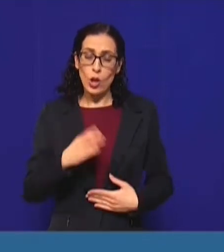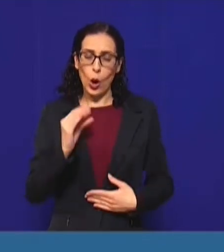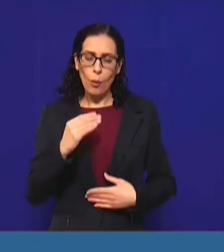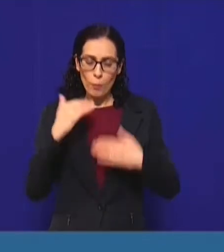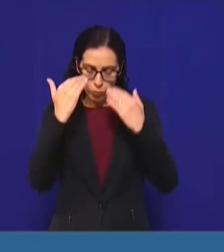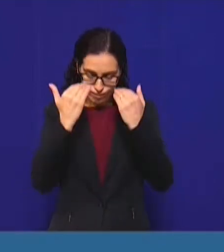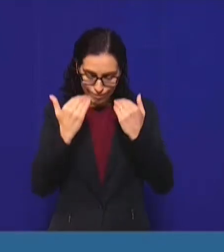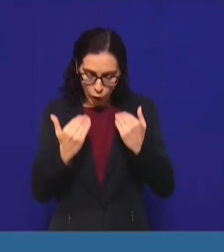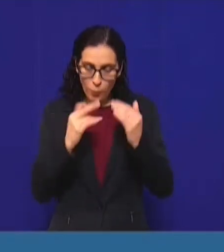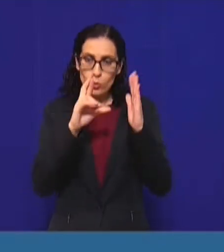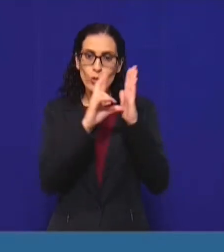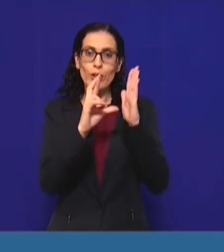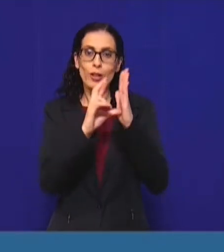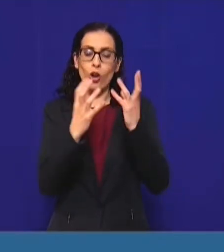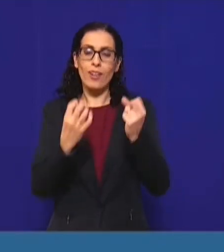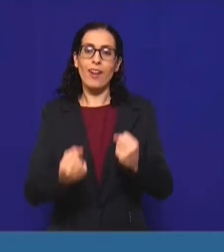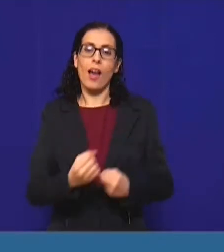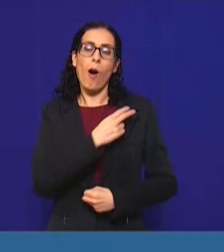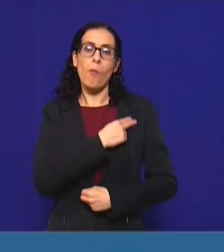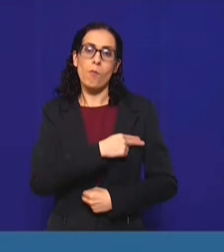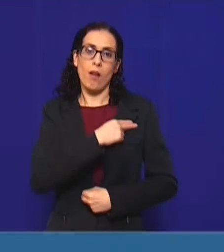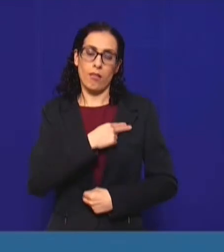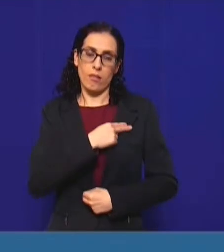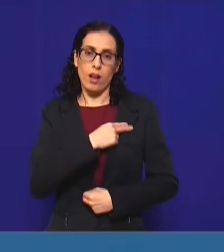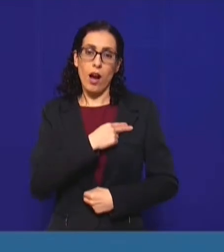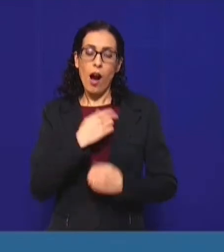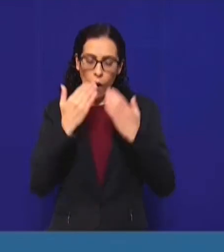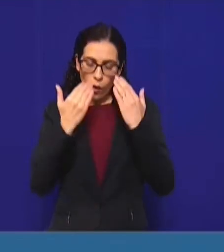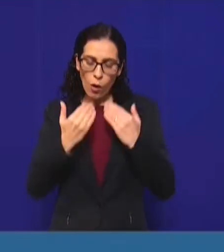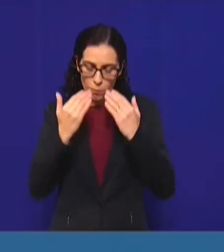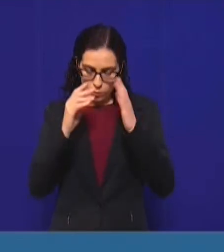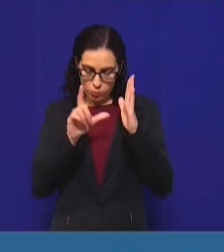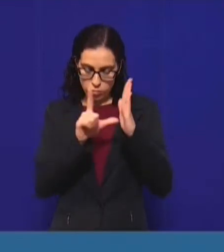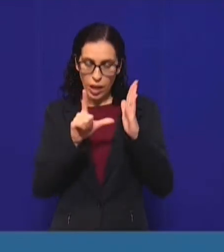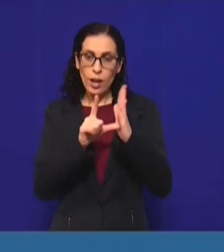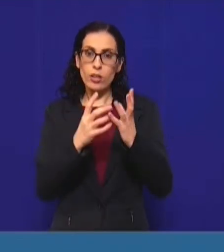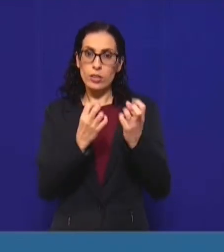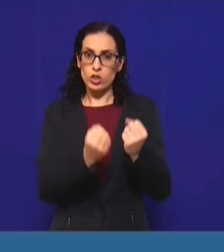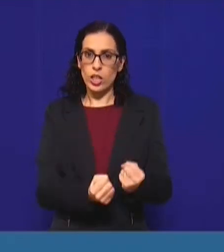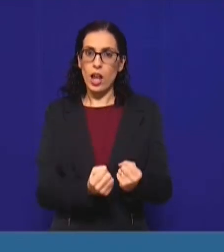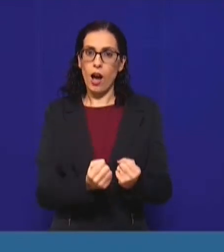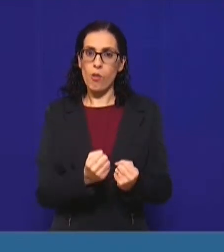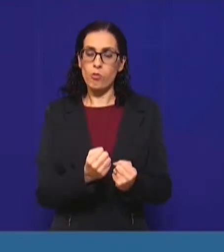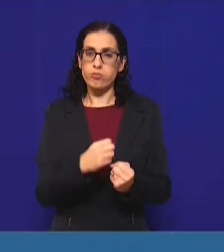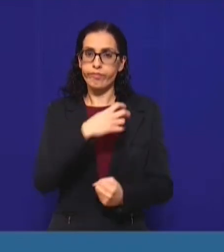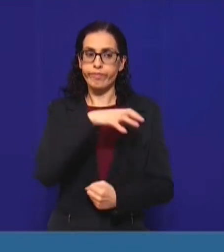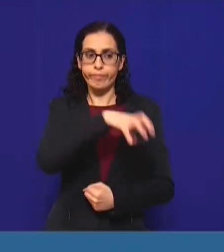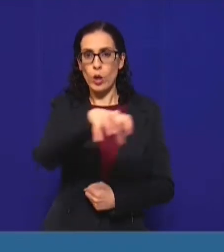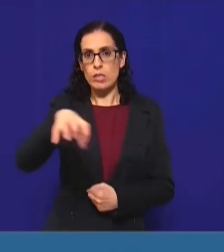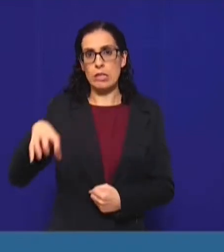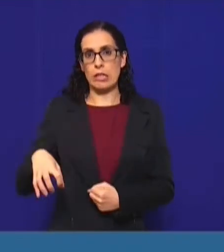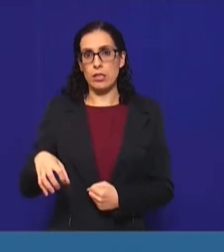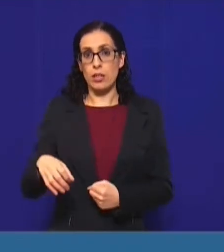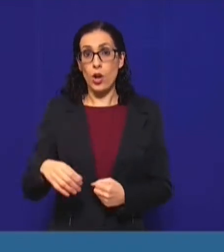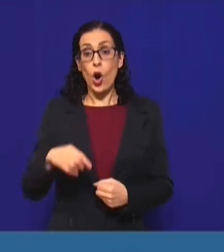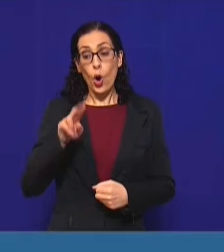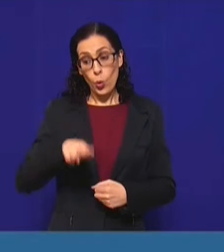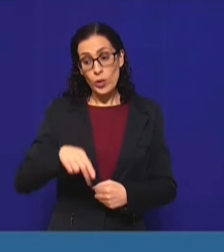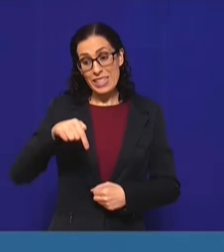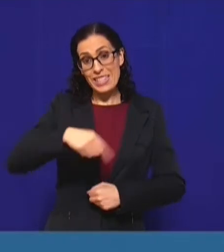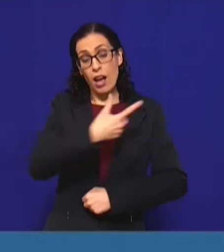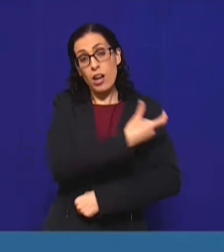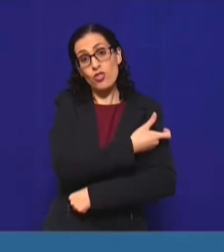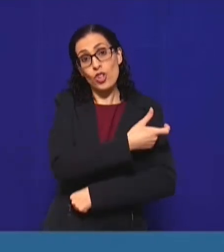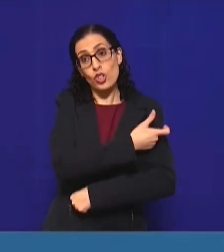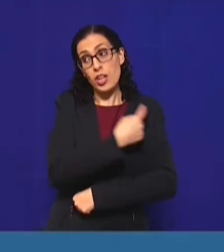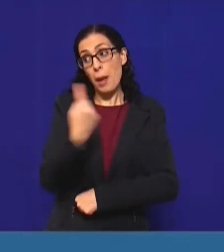għandna fil-post, inkomplu nsegwu dak il-liġijiet li għandna fil-post ukoll u li la darba sa dejjem bit-tilqim kull min